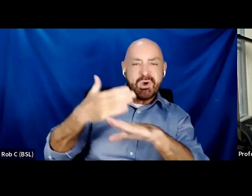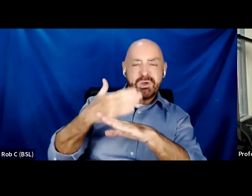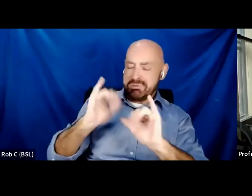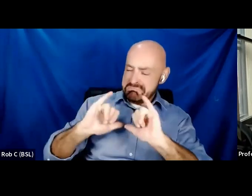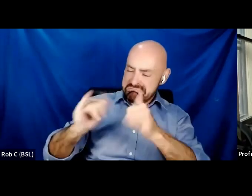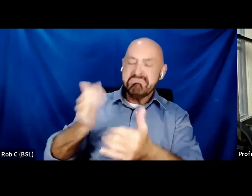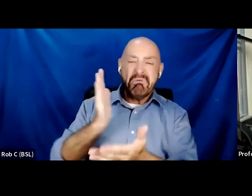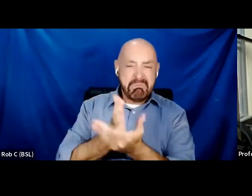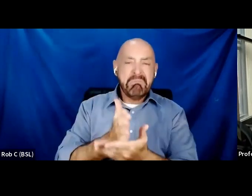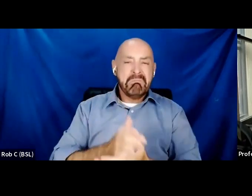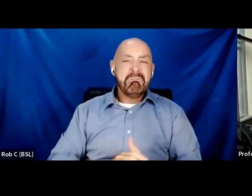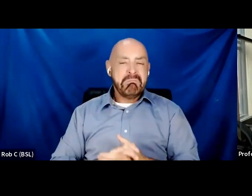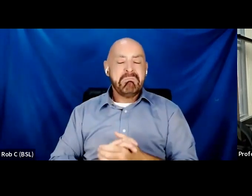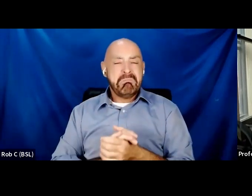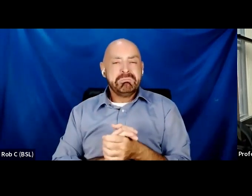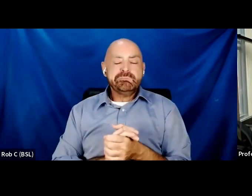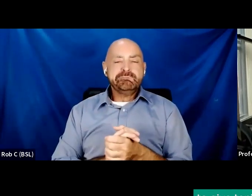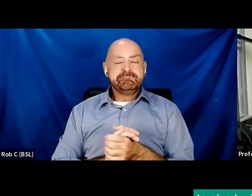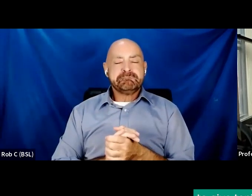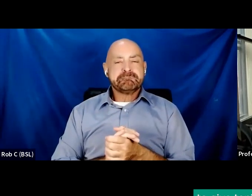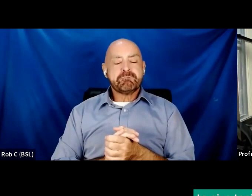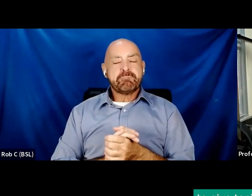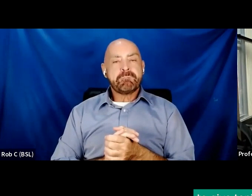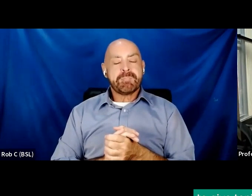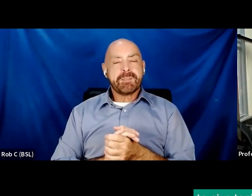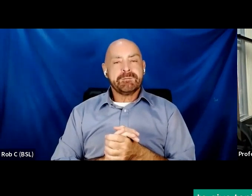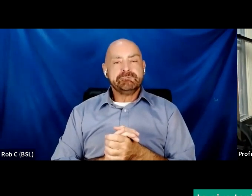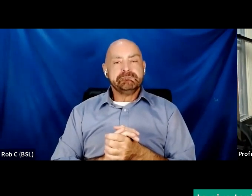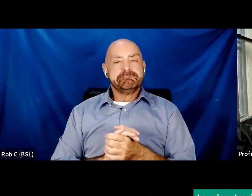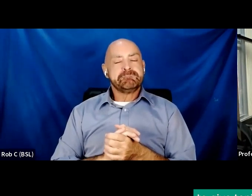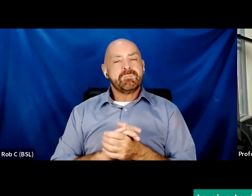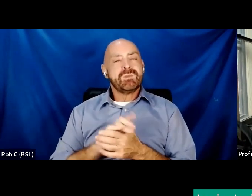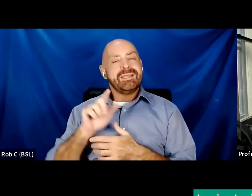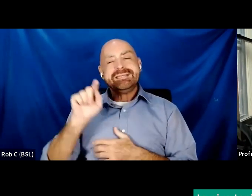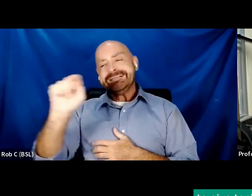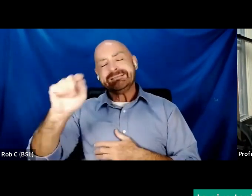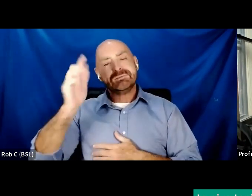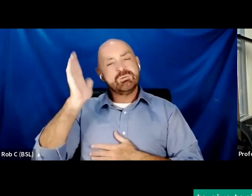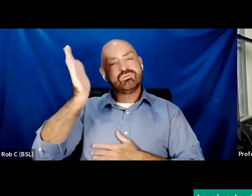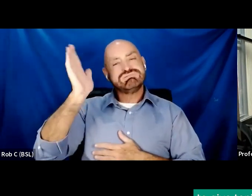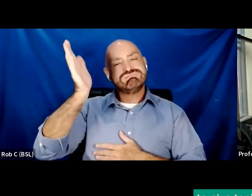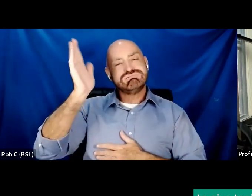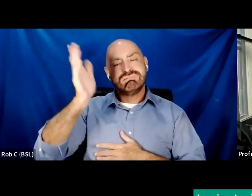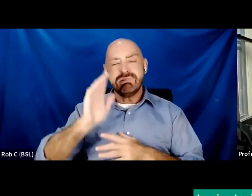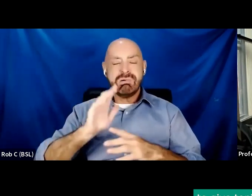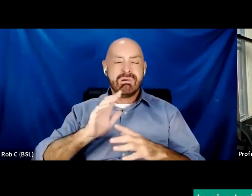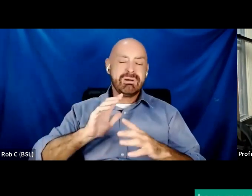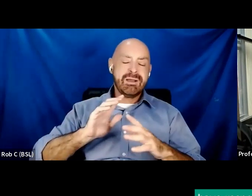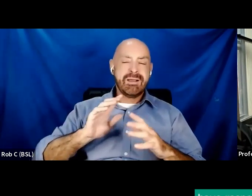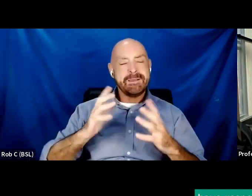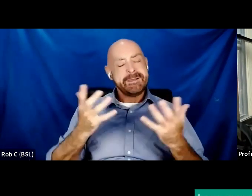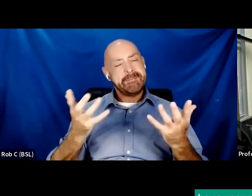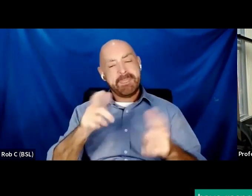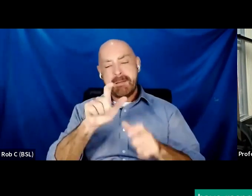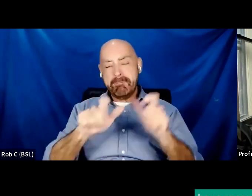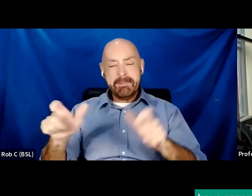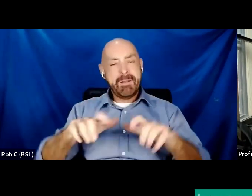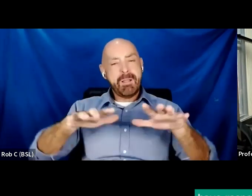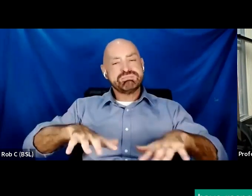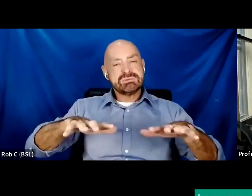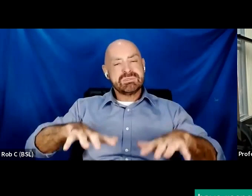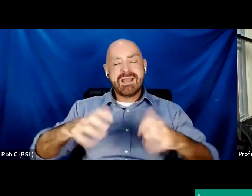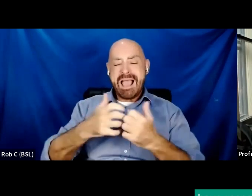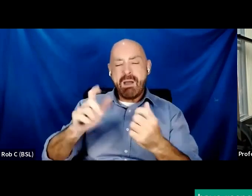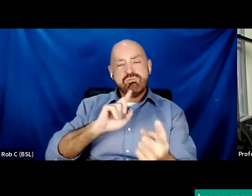And I can think of no one better to give tonight's talk about how people in Great Britain have responded to